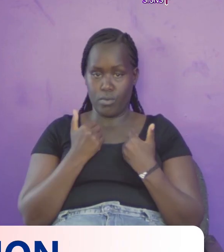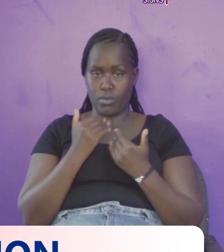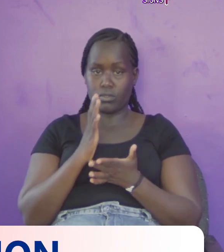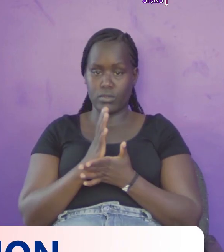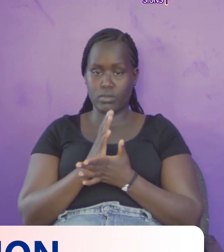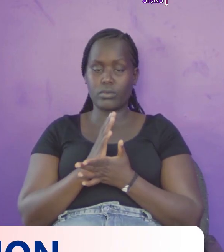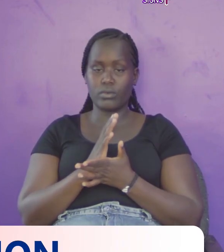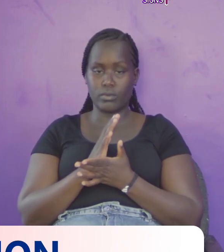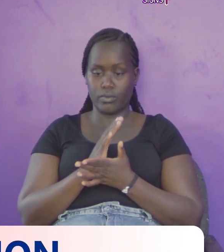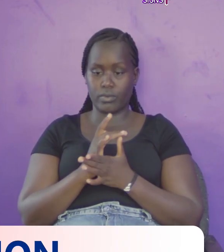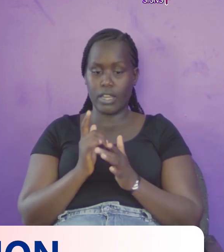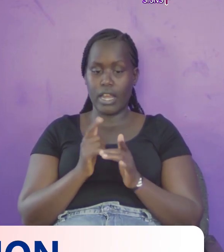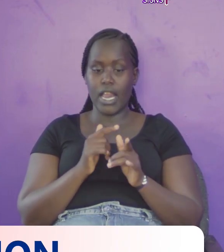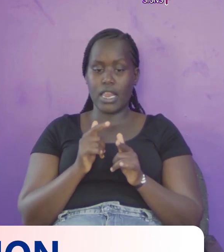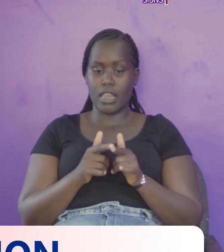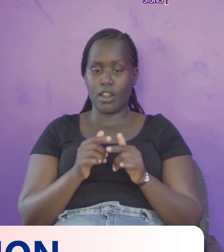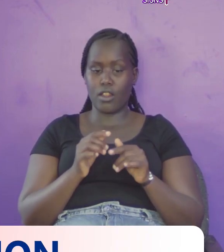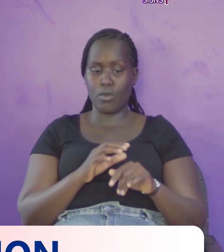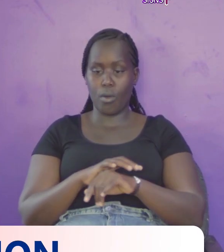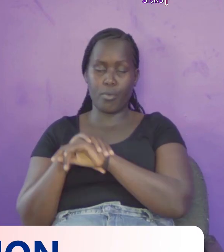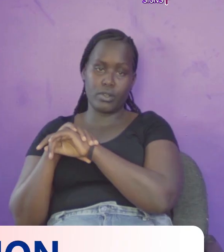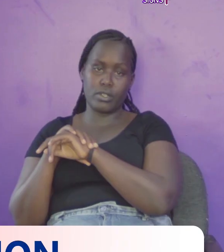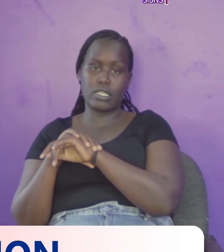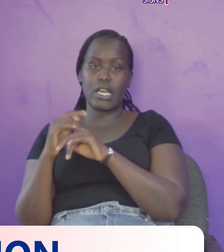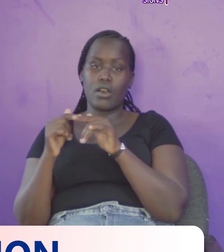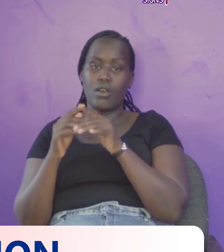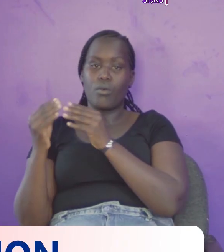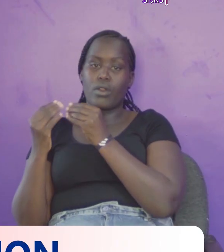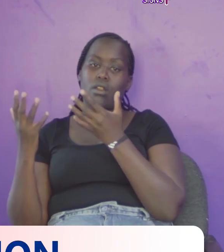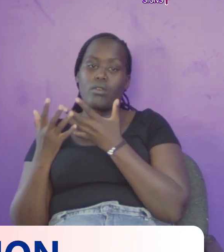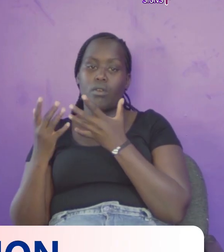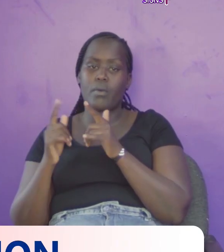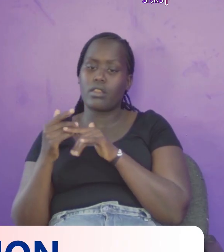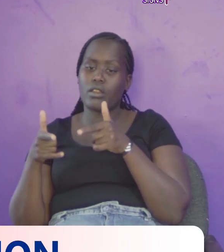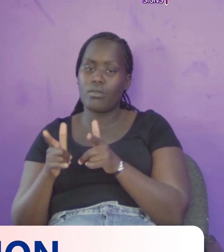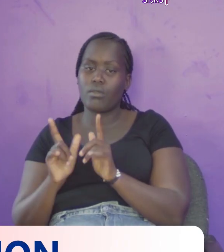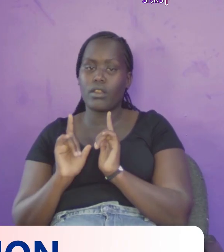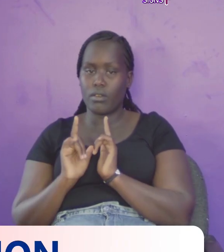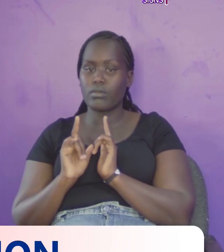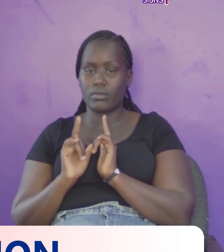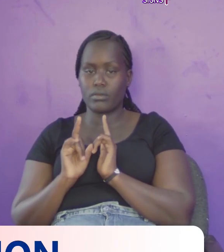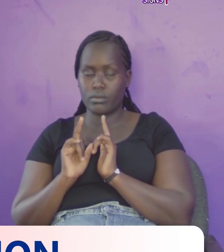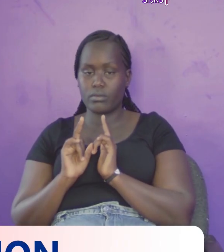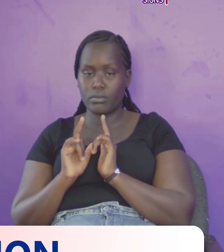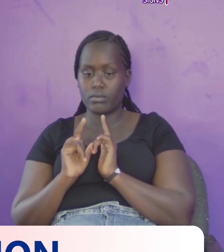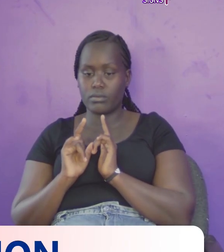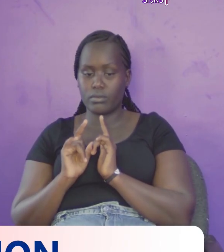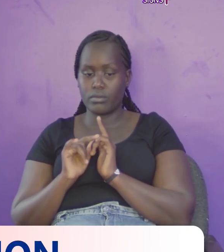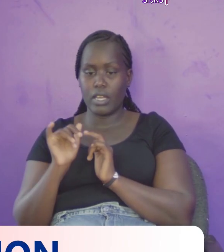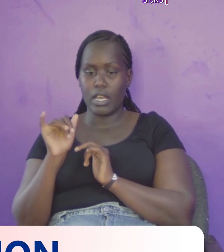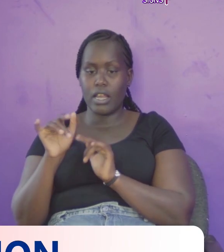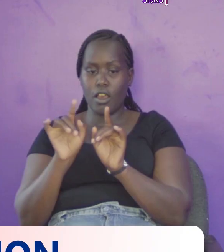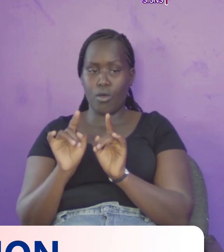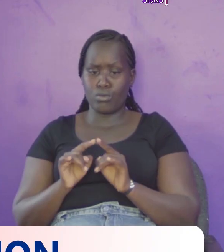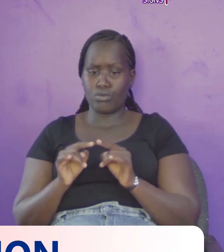Yes. Alafu unavurutwa. Unaenda and you wapi? allow it. You allow it. You get. Right. That is also